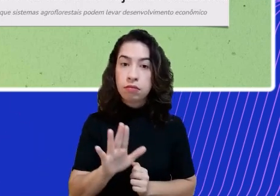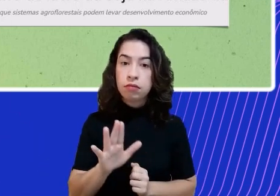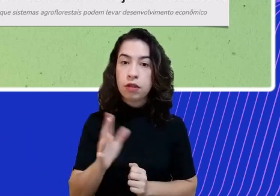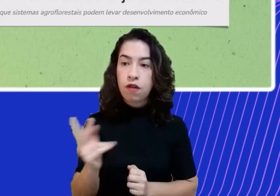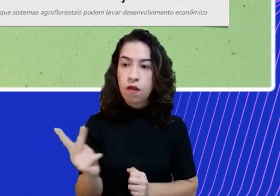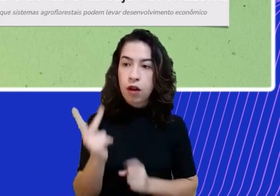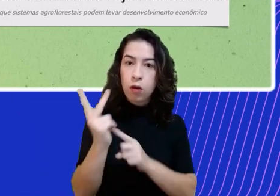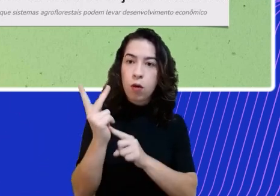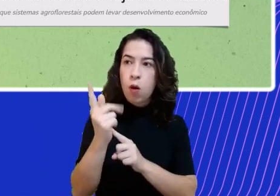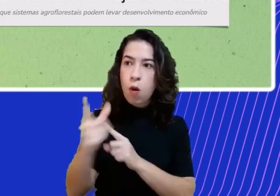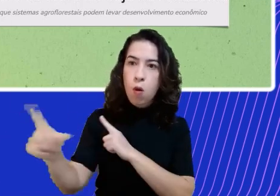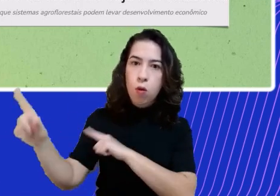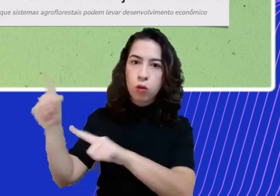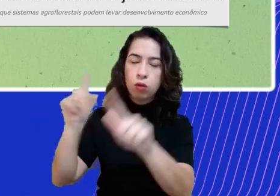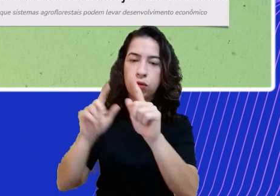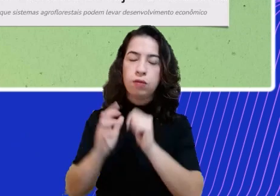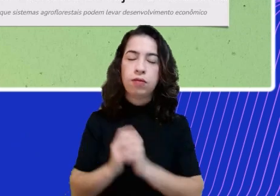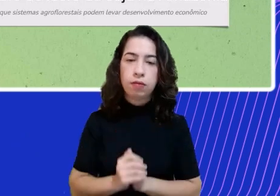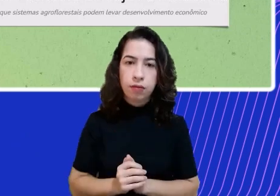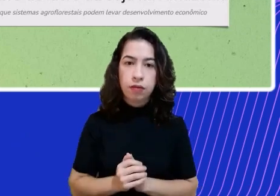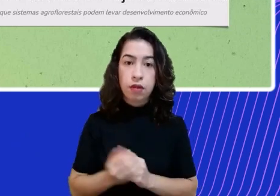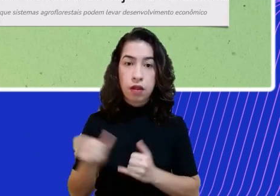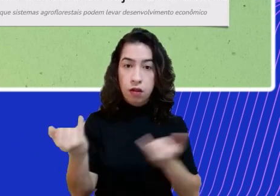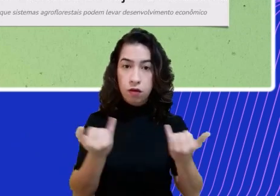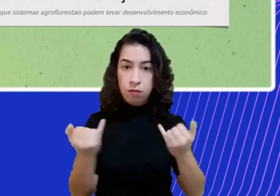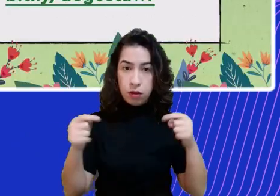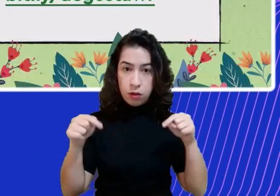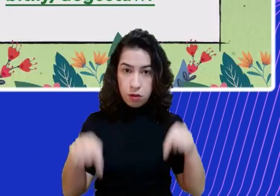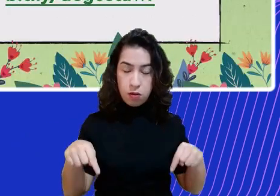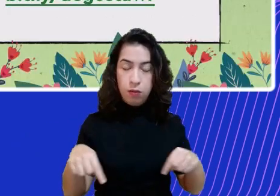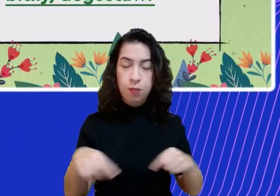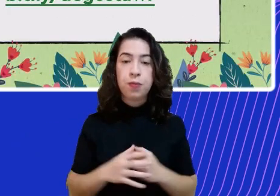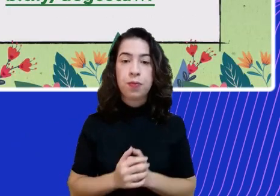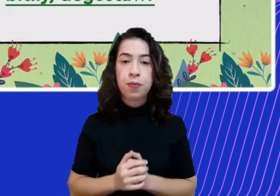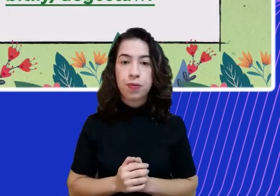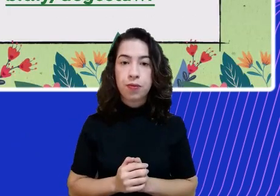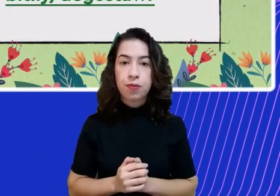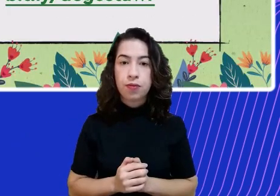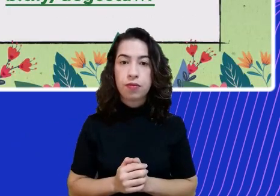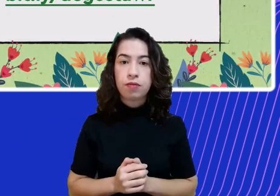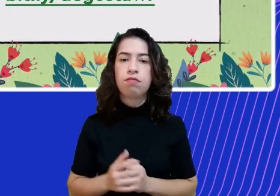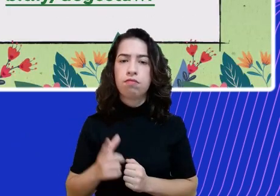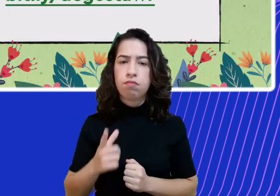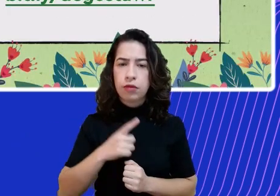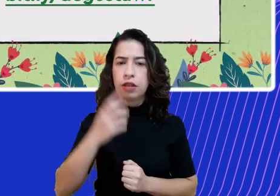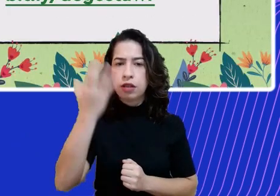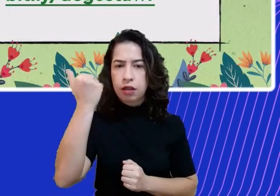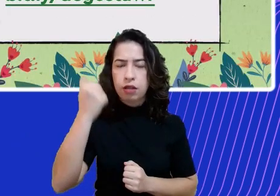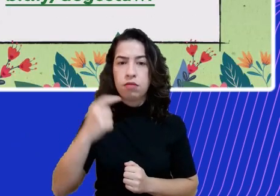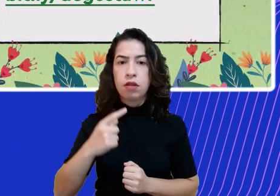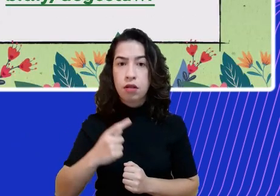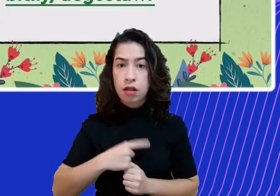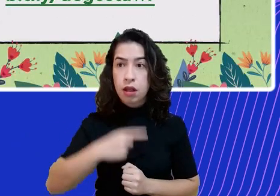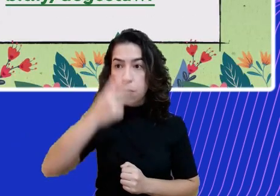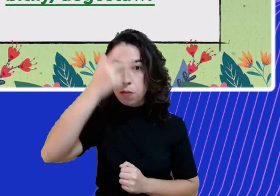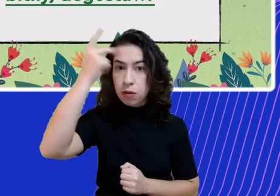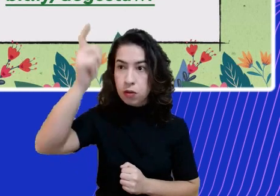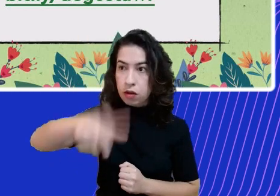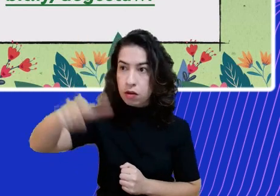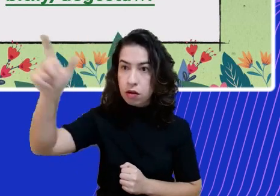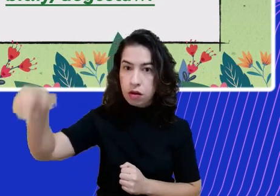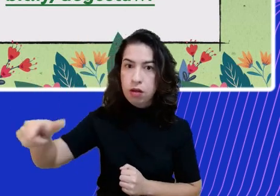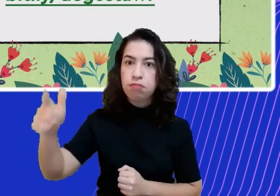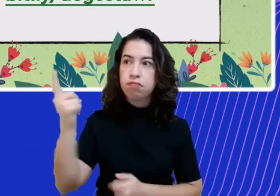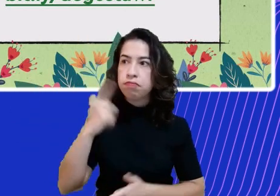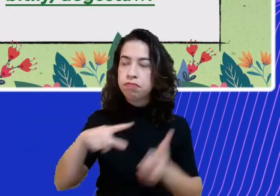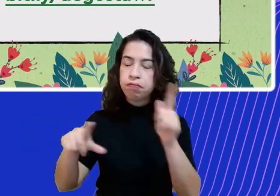other values, other paradigms, and this data are quite distributed because you have successful cases. So that's why